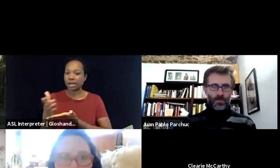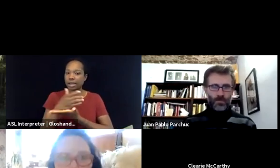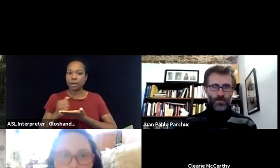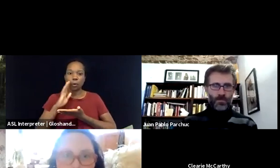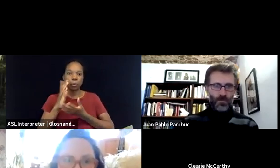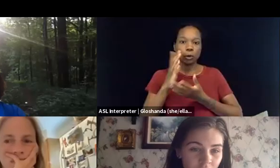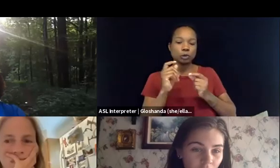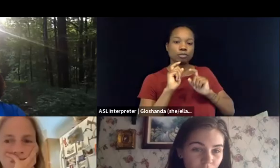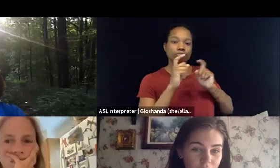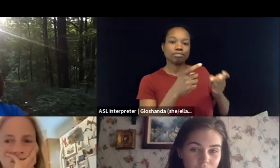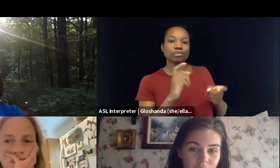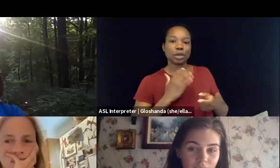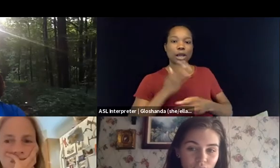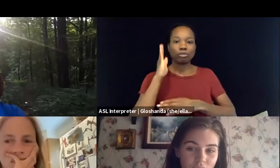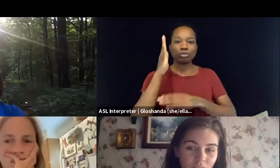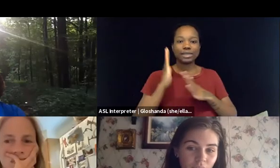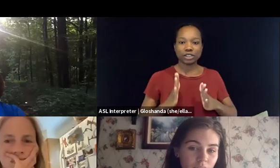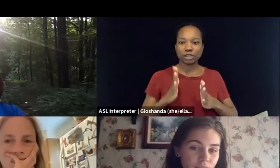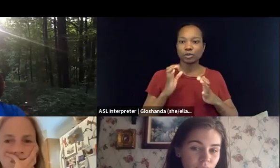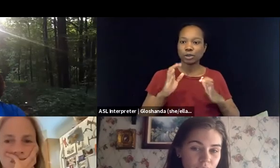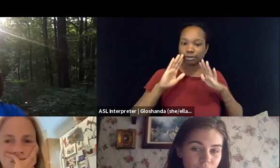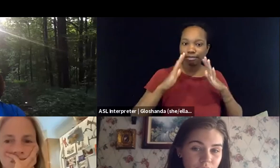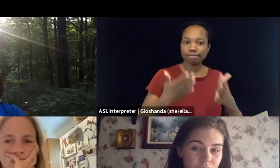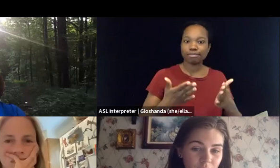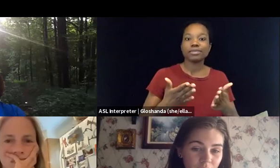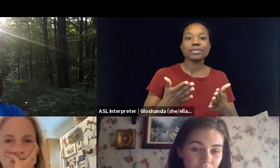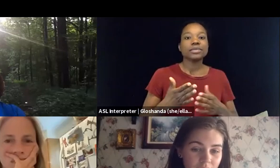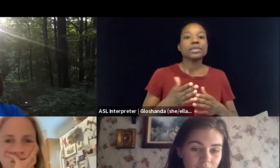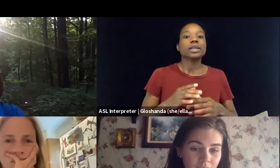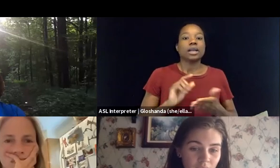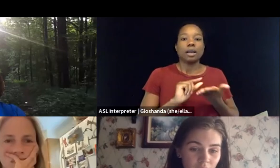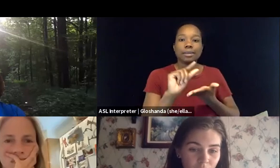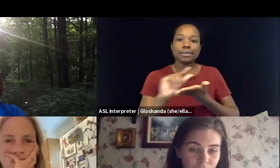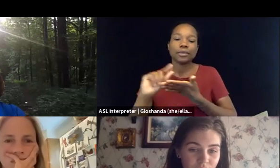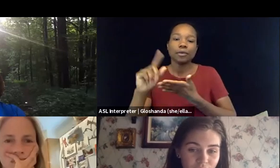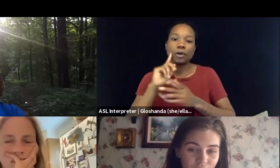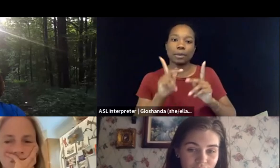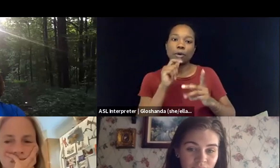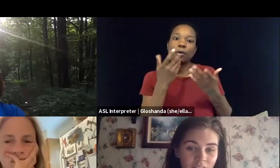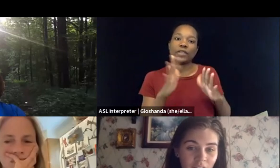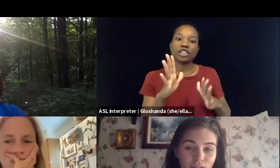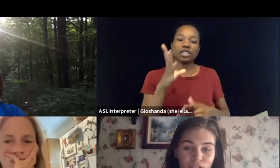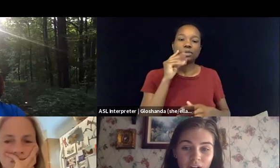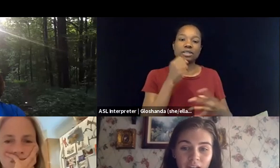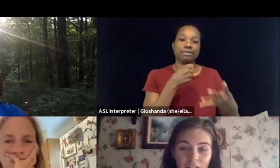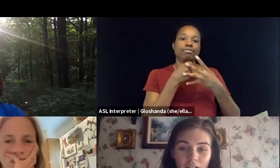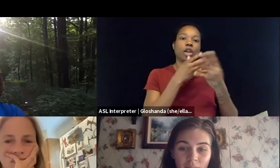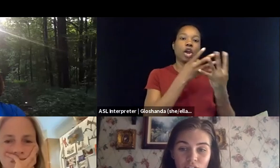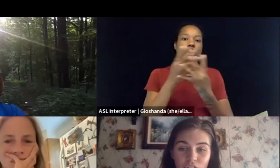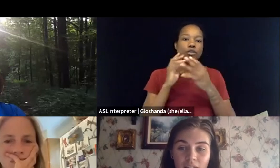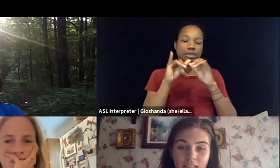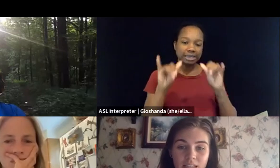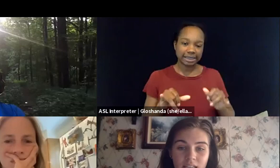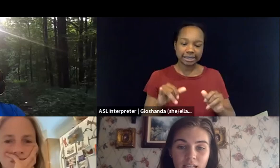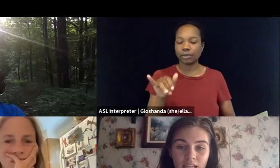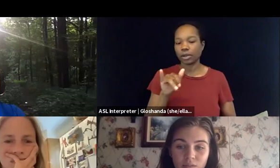the presenters, prioritizing increased honorariums for carceral system impacted presenters. I'm also sharing in the